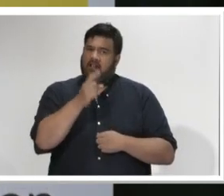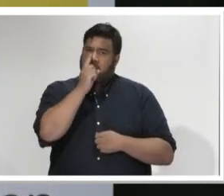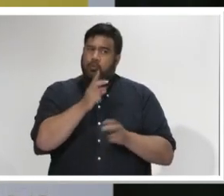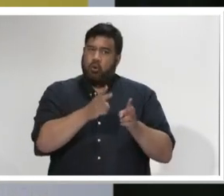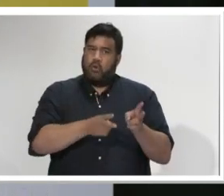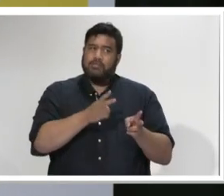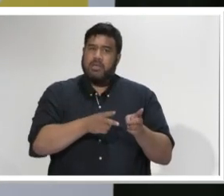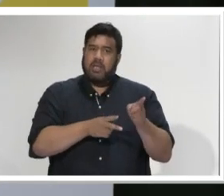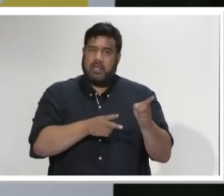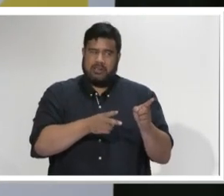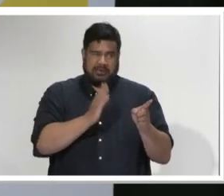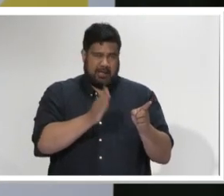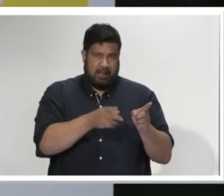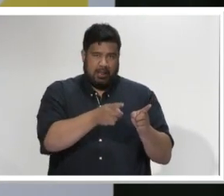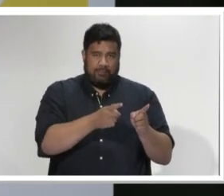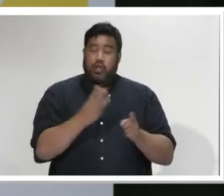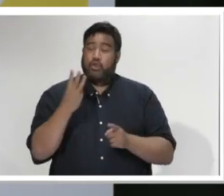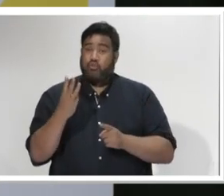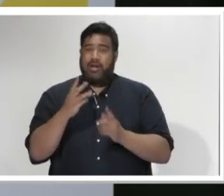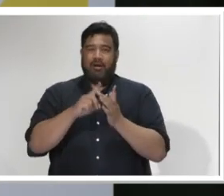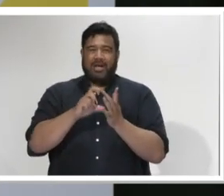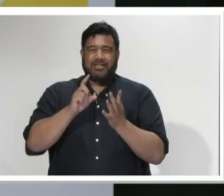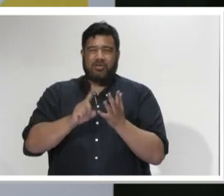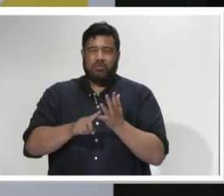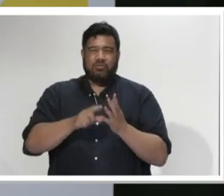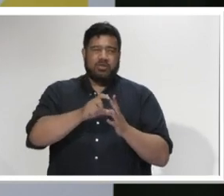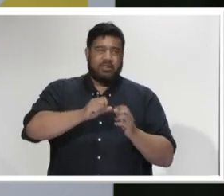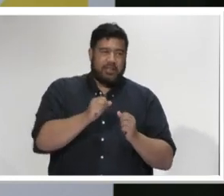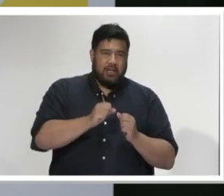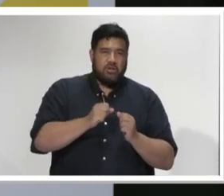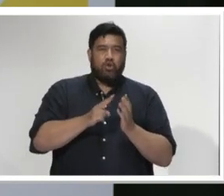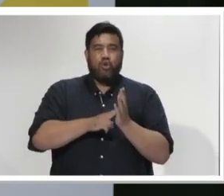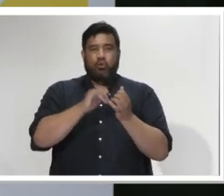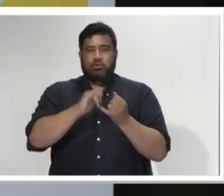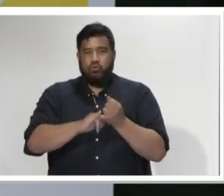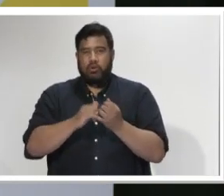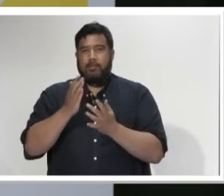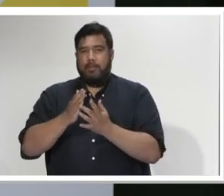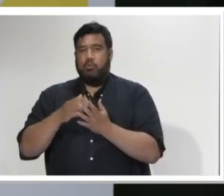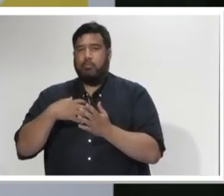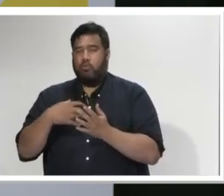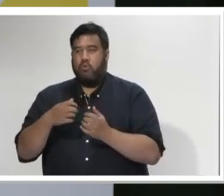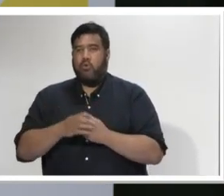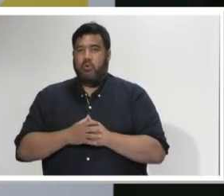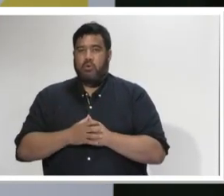in ICU, Middlemore, Dunedin and North Shore hospitals. 2 of those people are in a critical